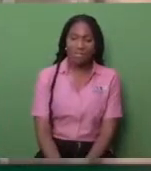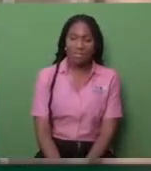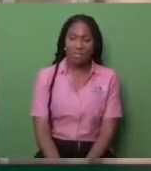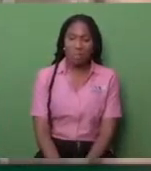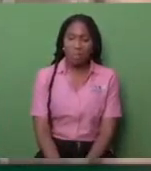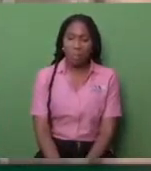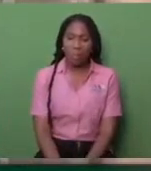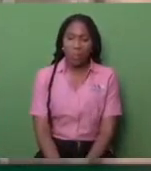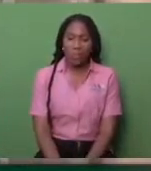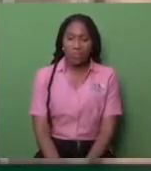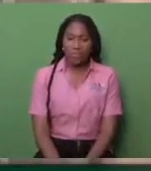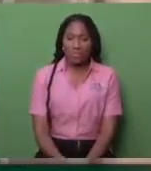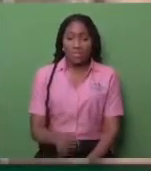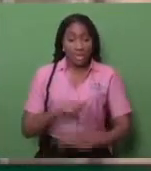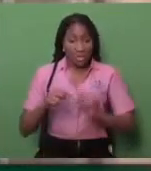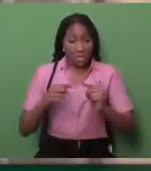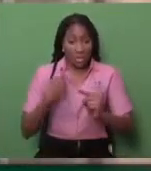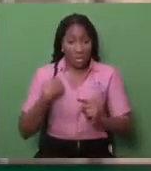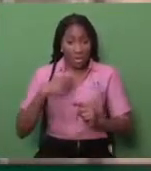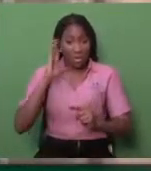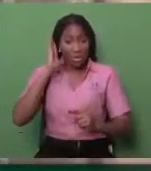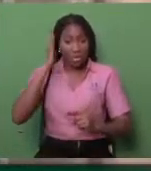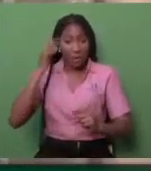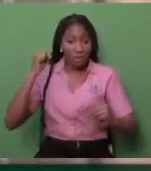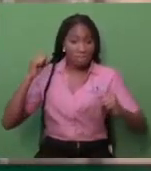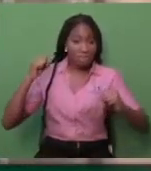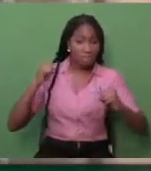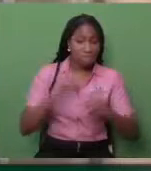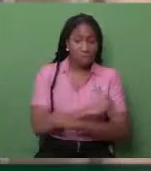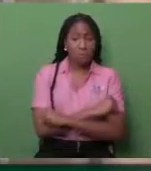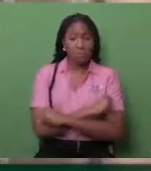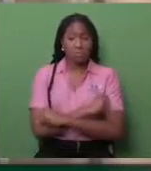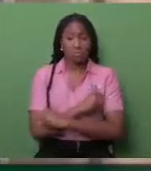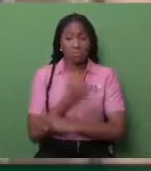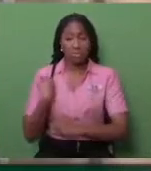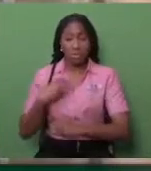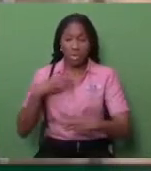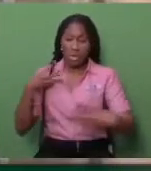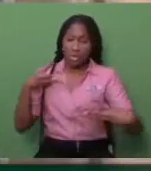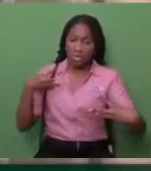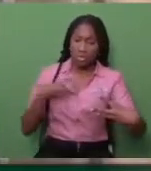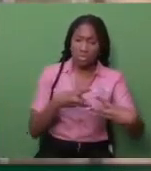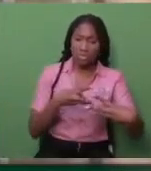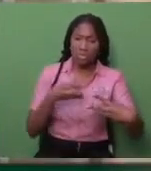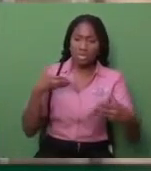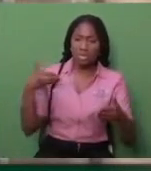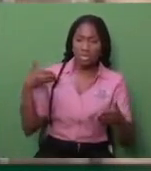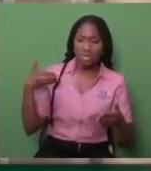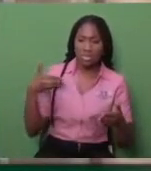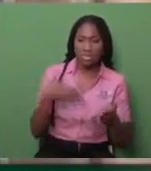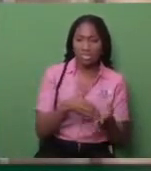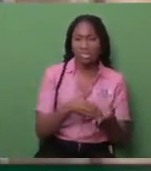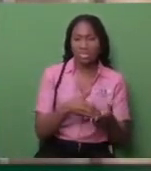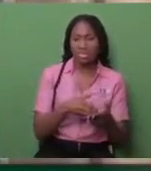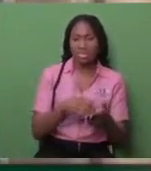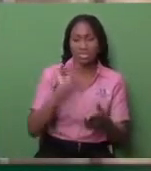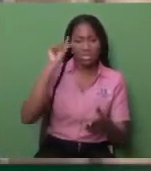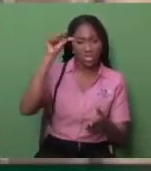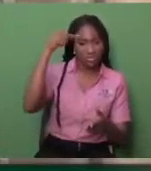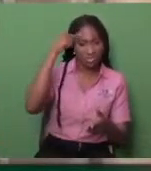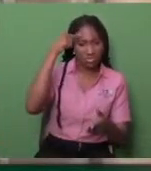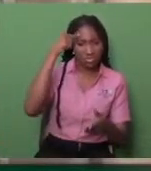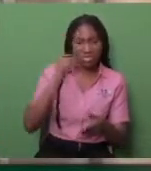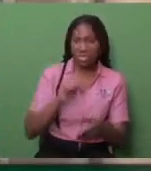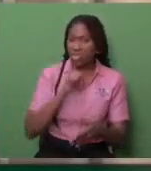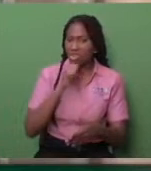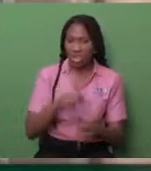And when I say we will fight you and we declare and warn you today, I say we declare war on you today, I am talking about political war. I am not